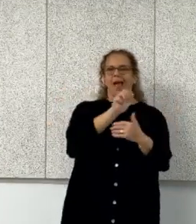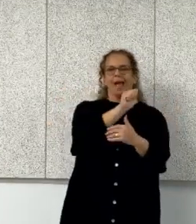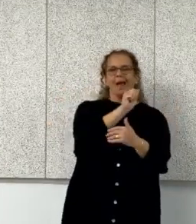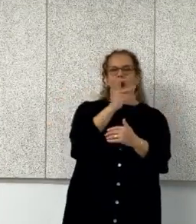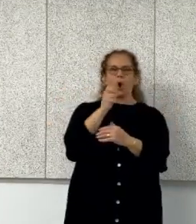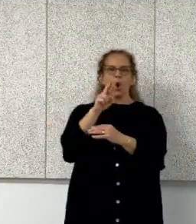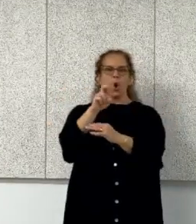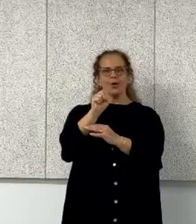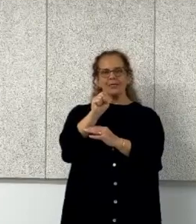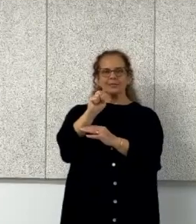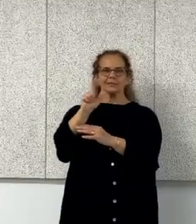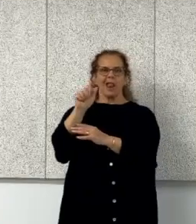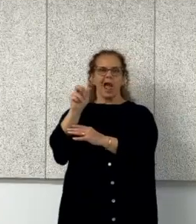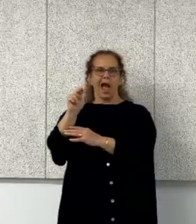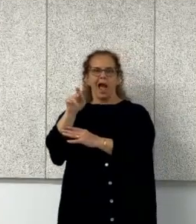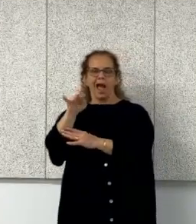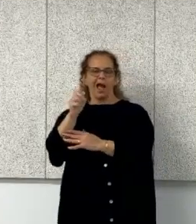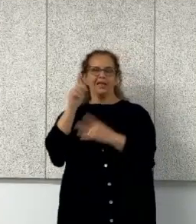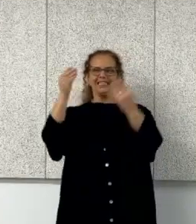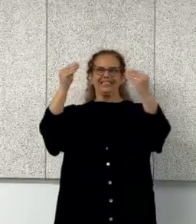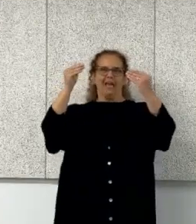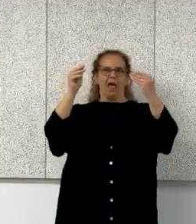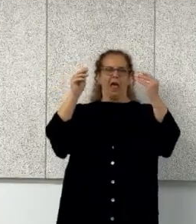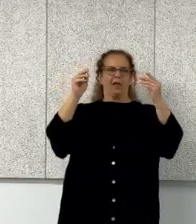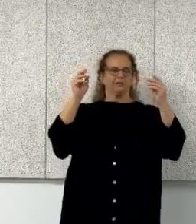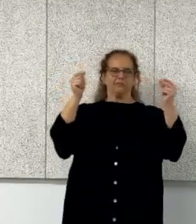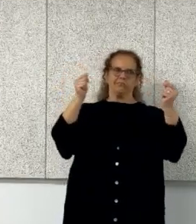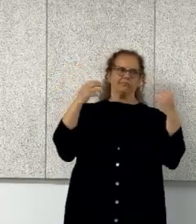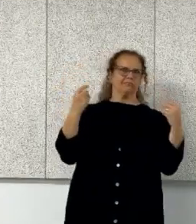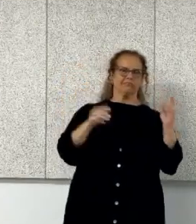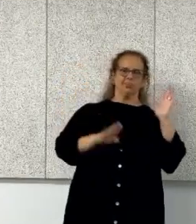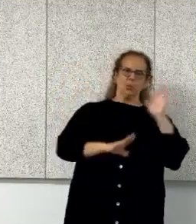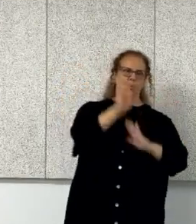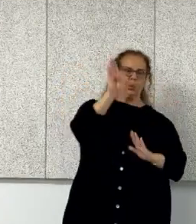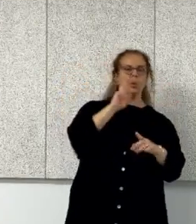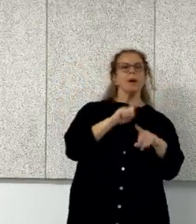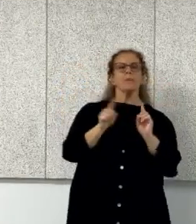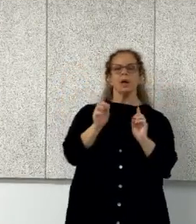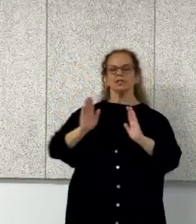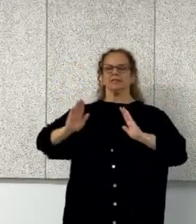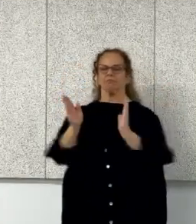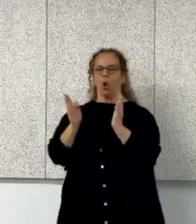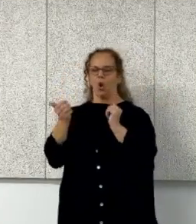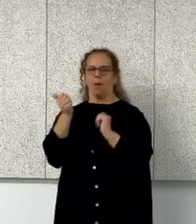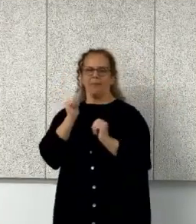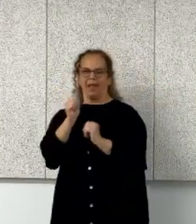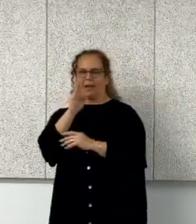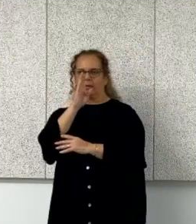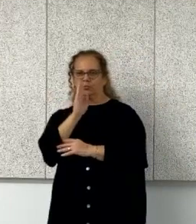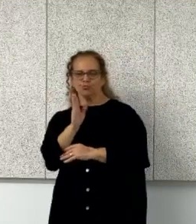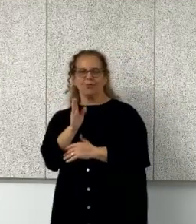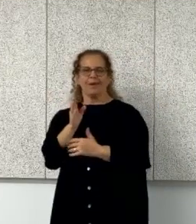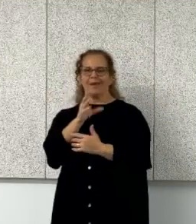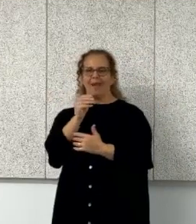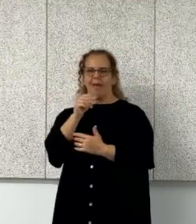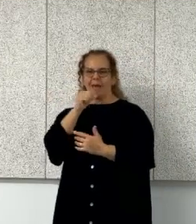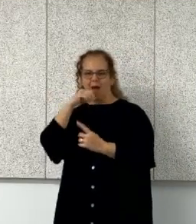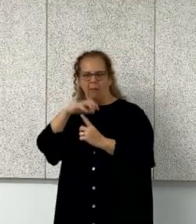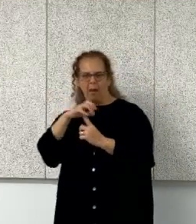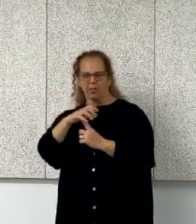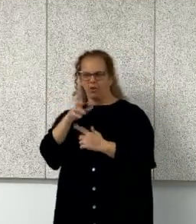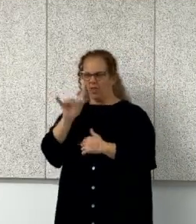because sales were so incredible. But then, you know, those smaller, newer, lesser known plays are of course not seeing those